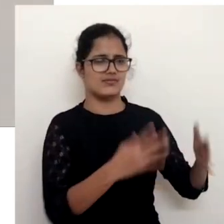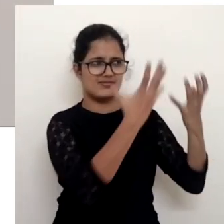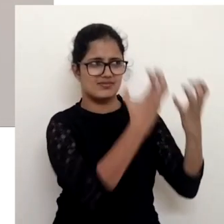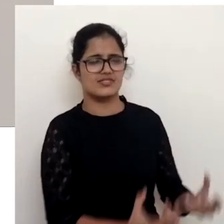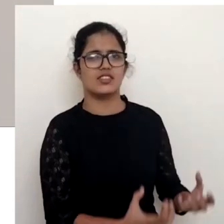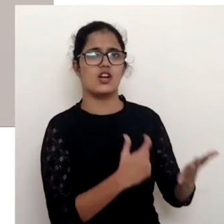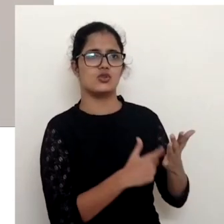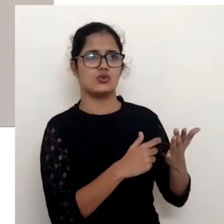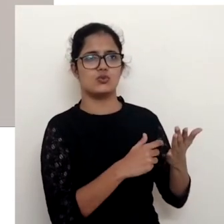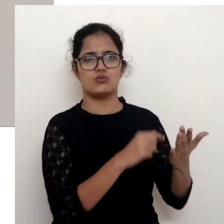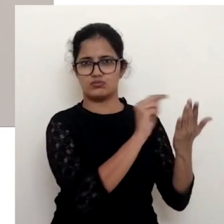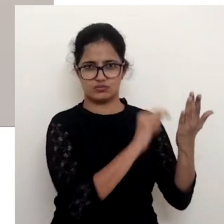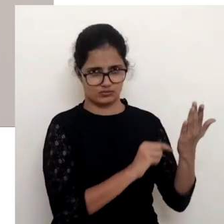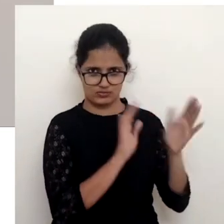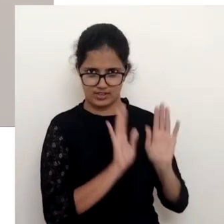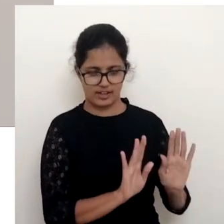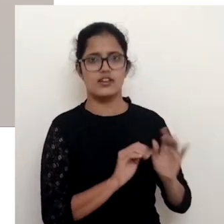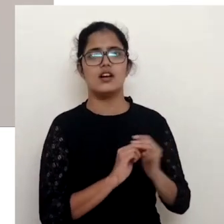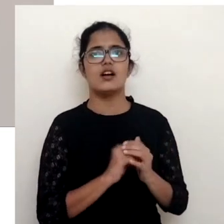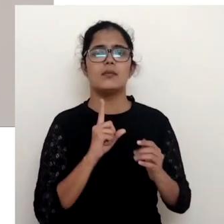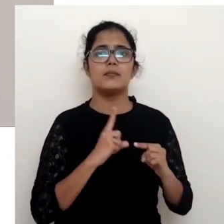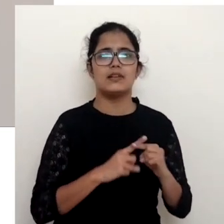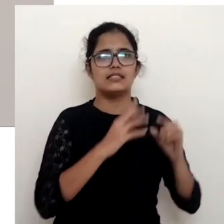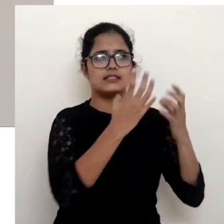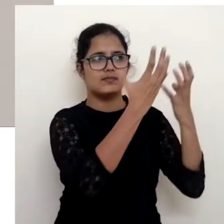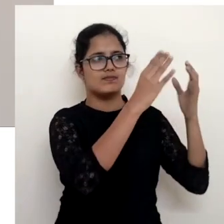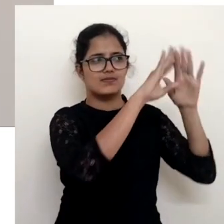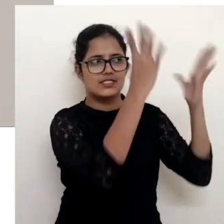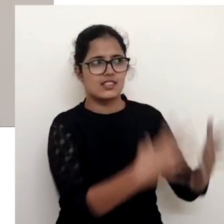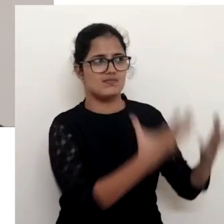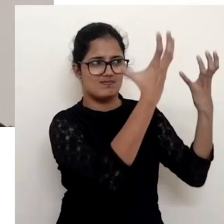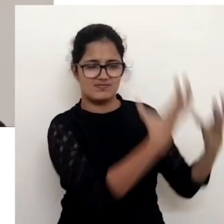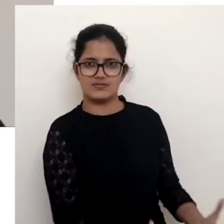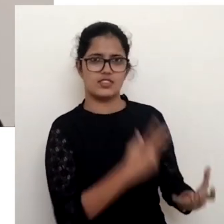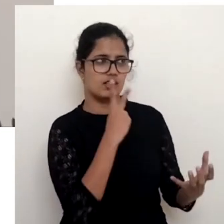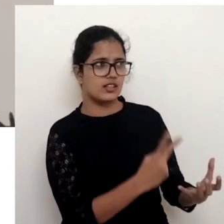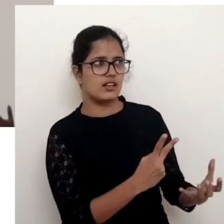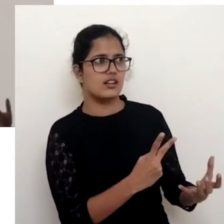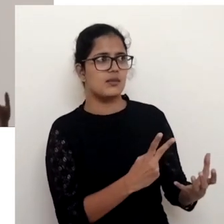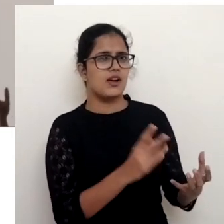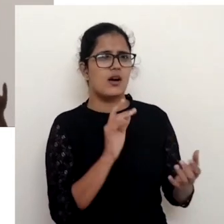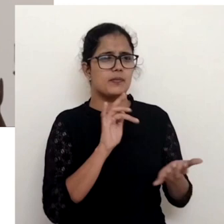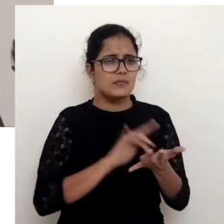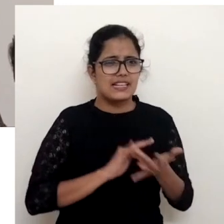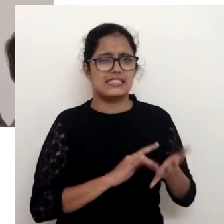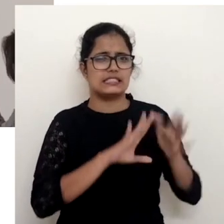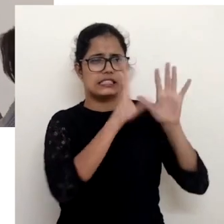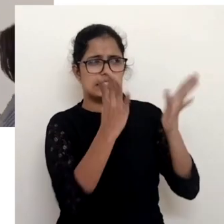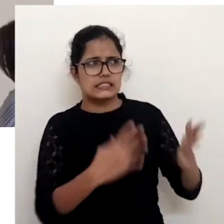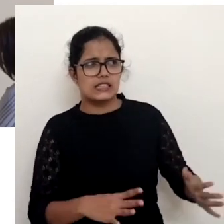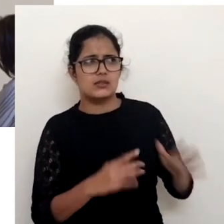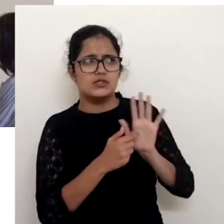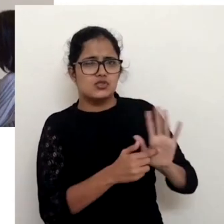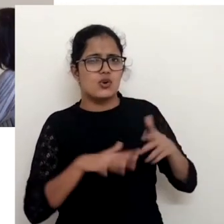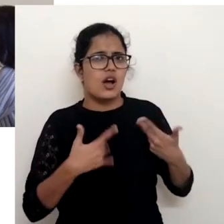She drew up installation instructions. It speaks to a kind of fastidiousness, but also an awareness of